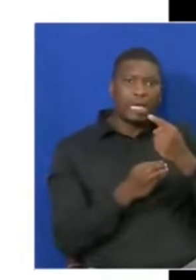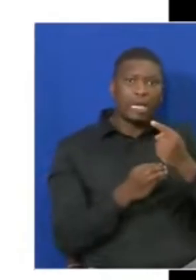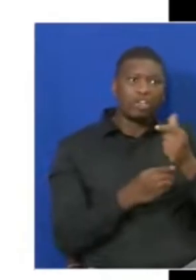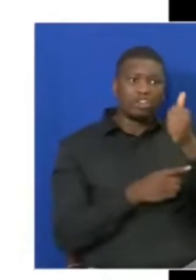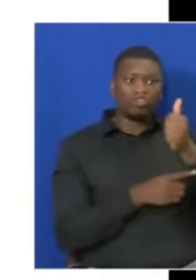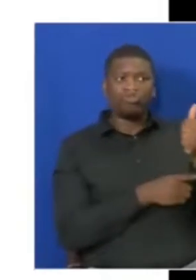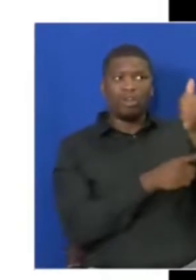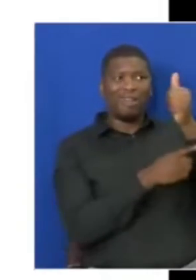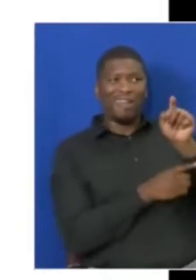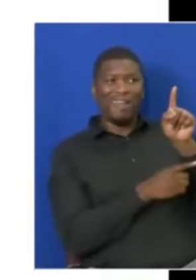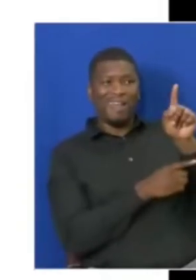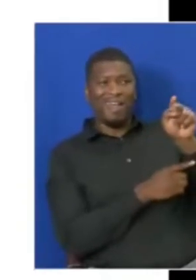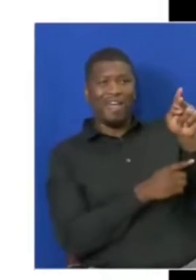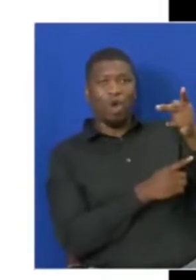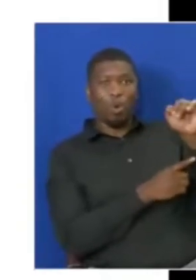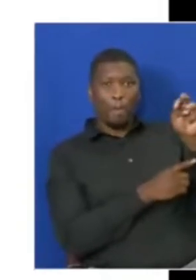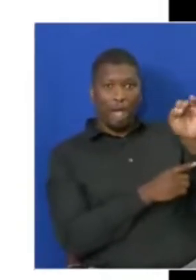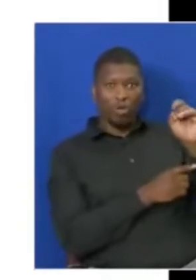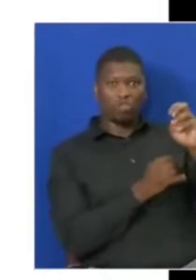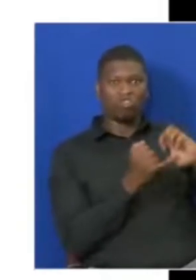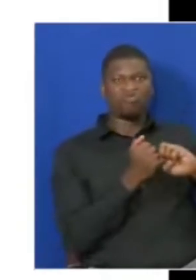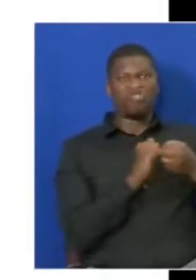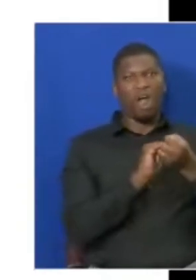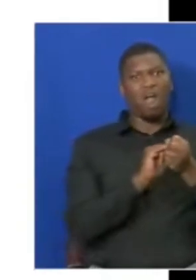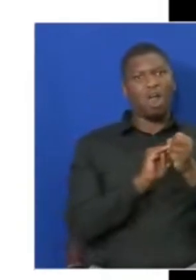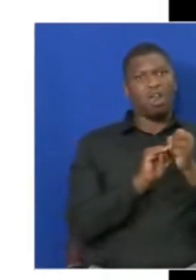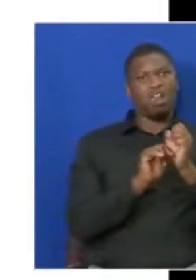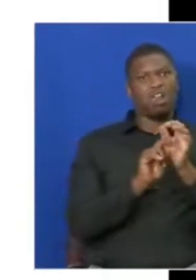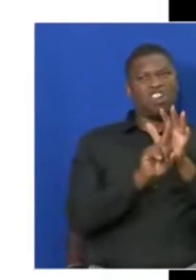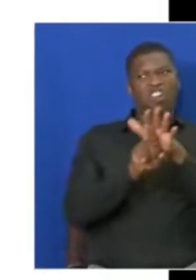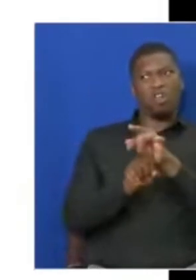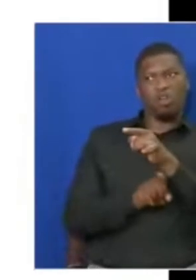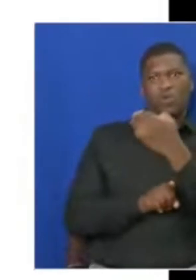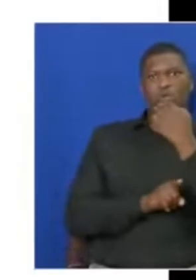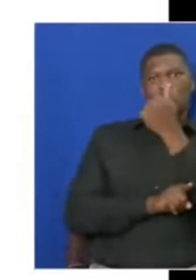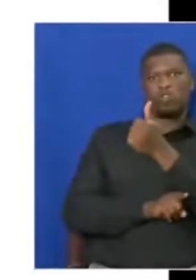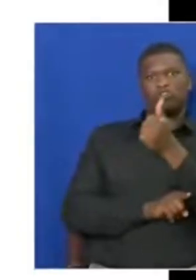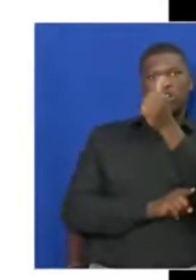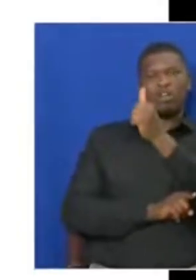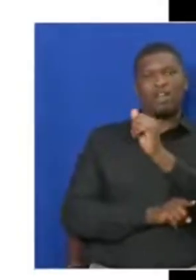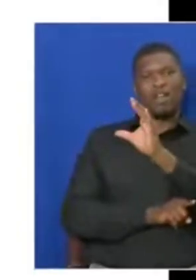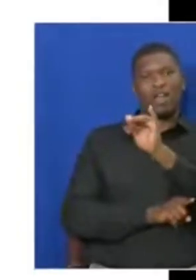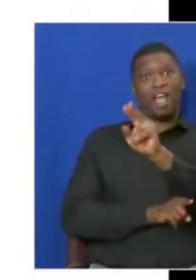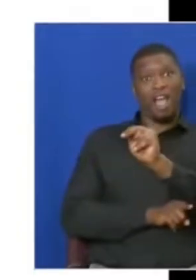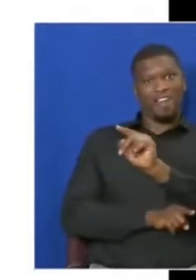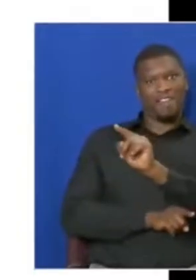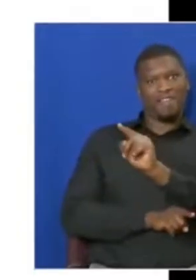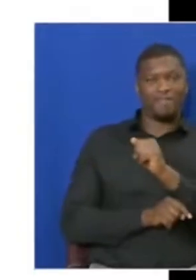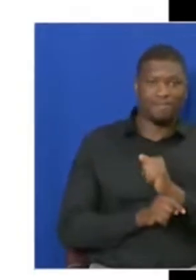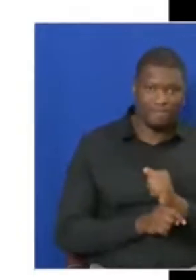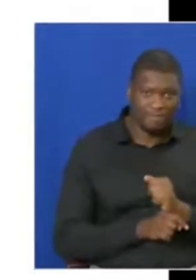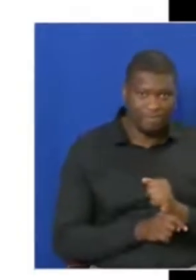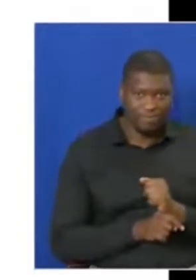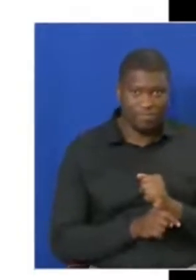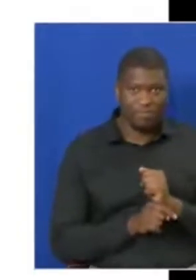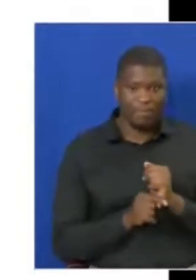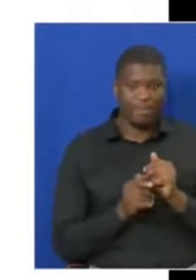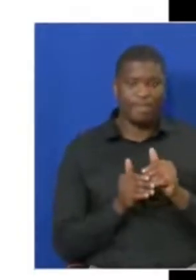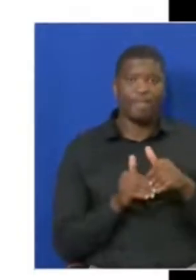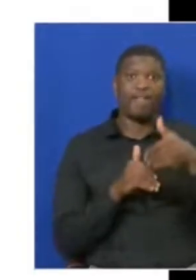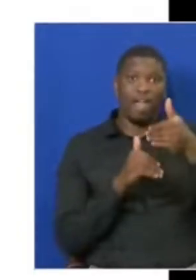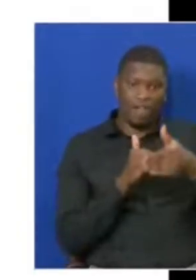frame General Khan. And below paragraph 98, you'll see the screenshot of